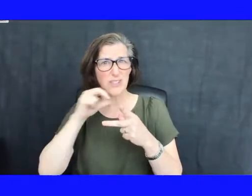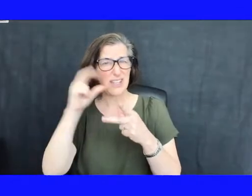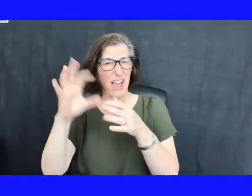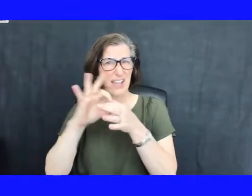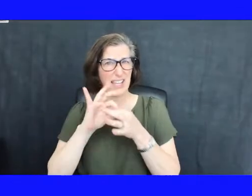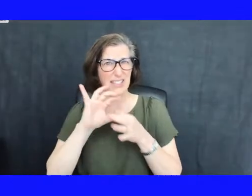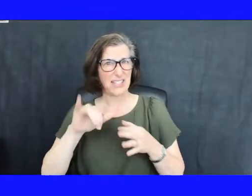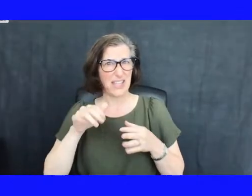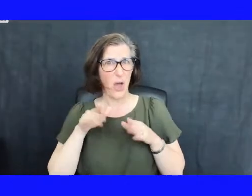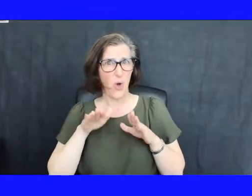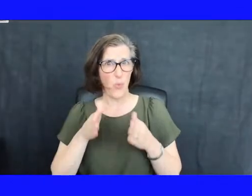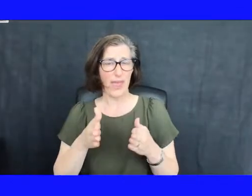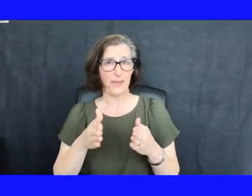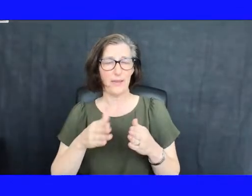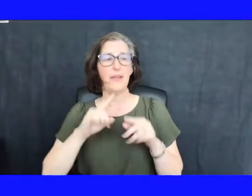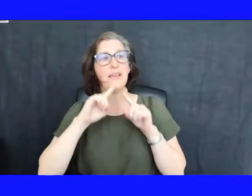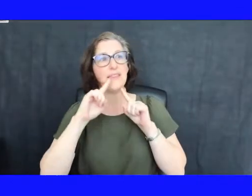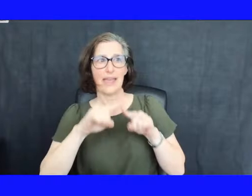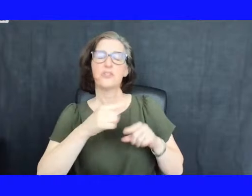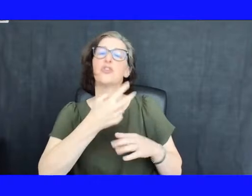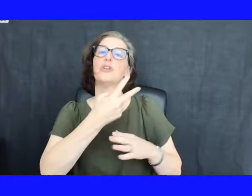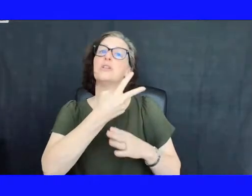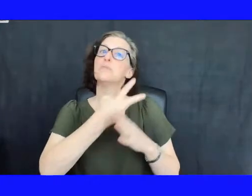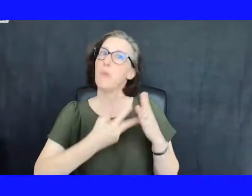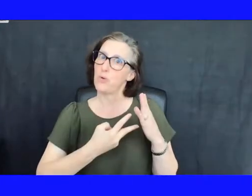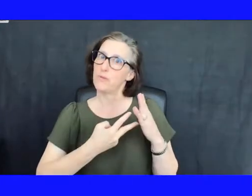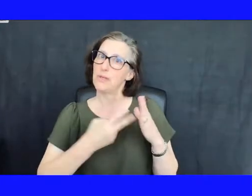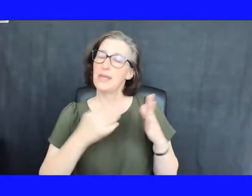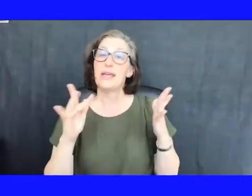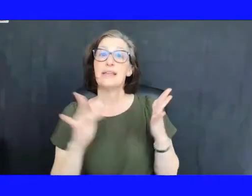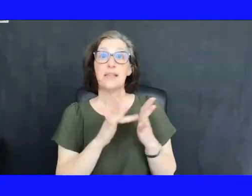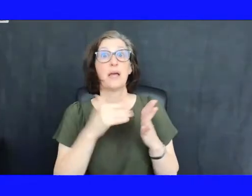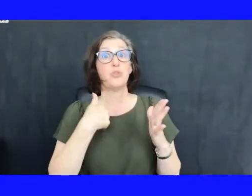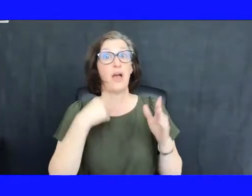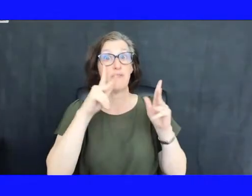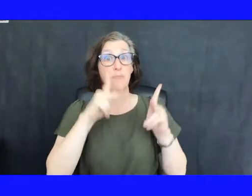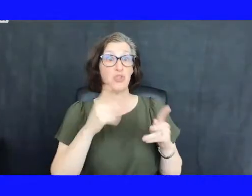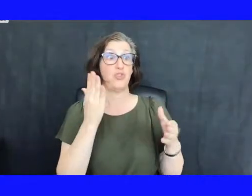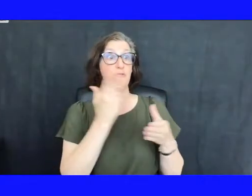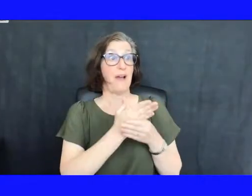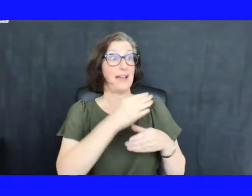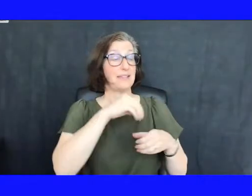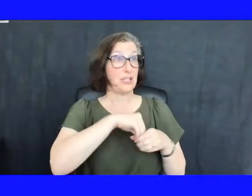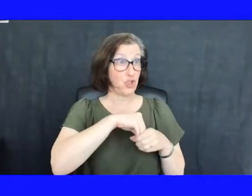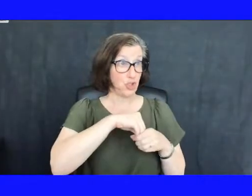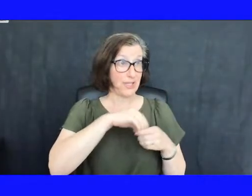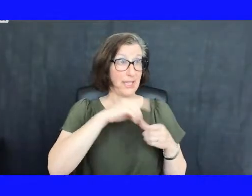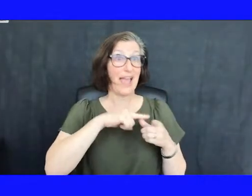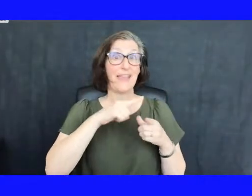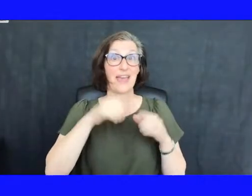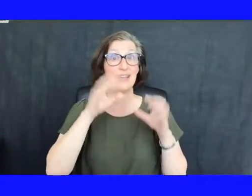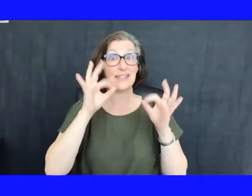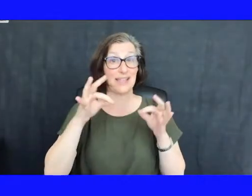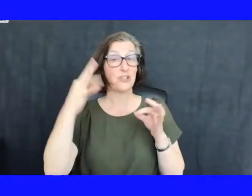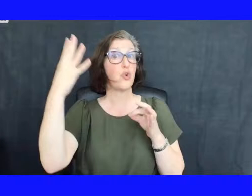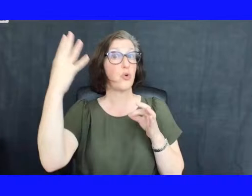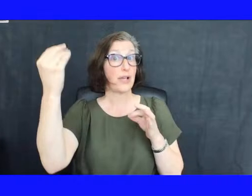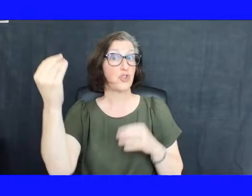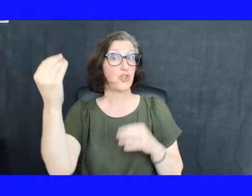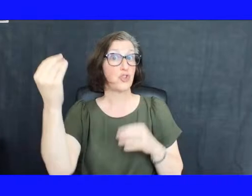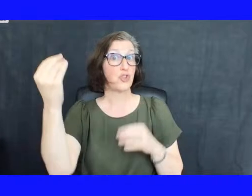the external complaint. Some people, especially those who have counsel, may initially just file